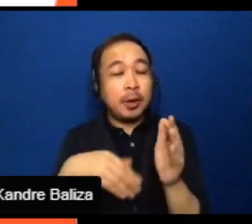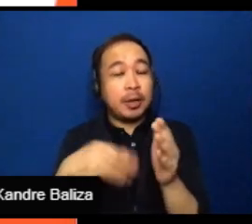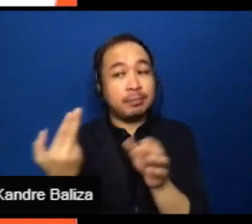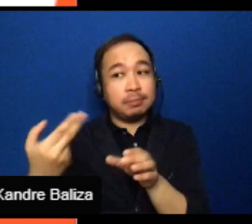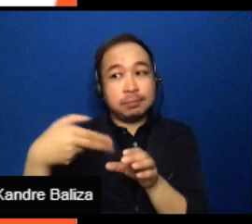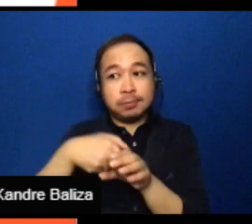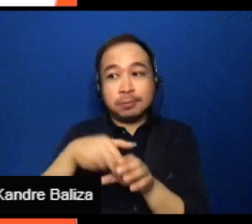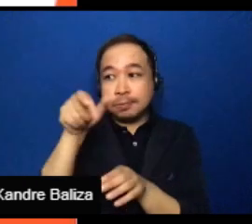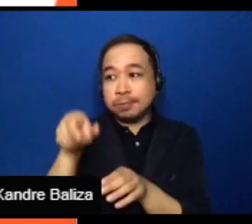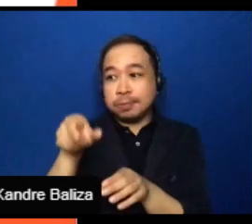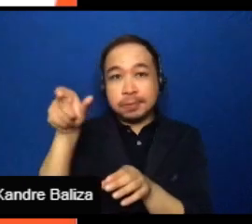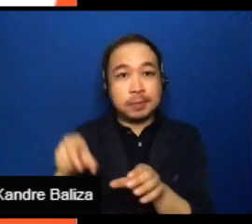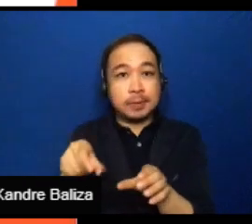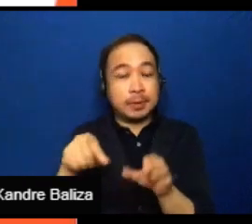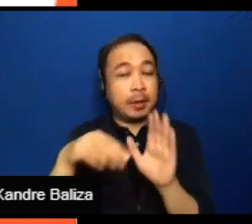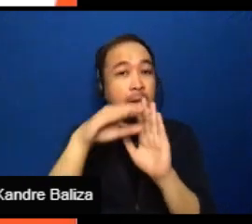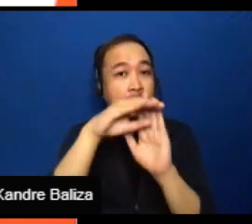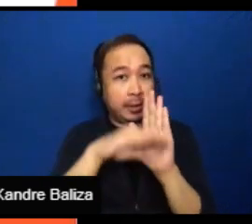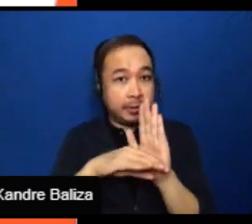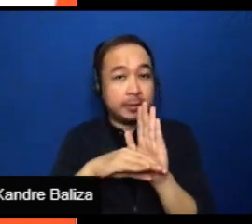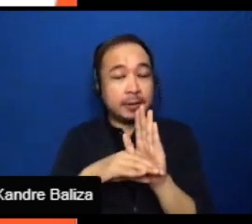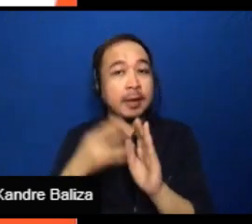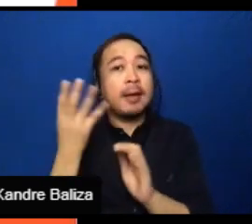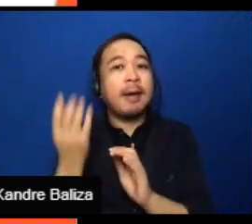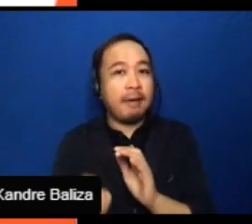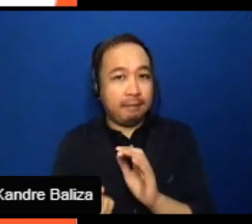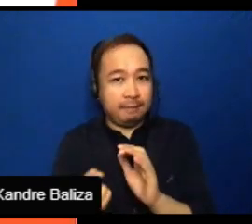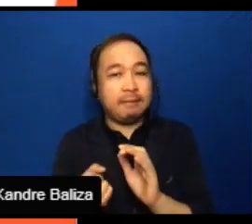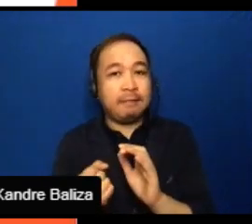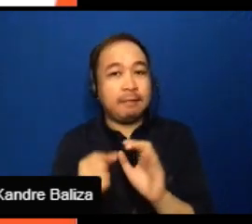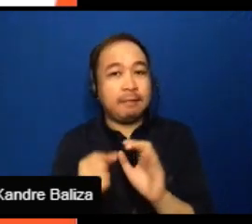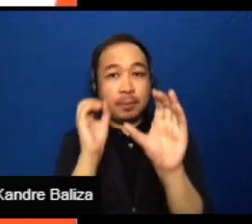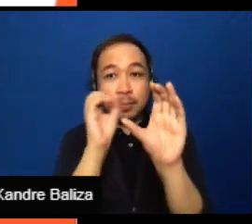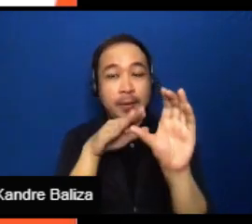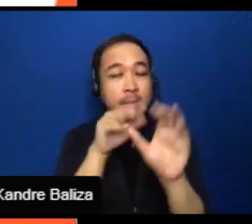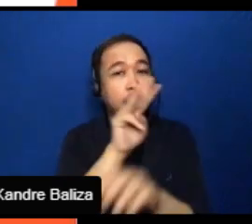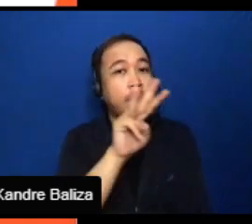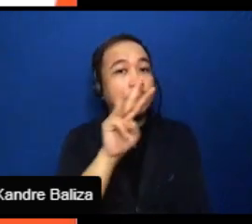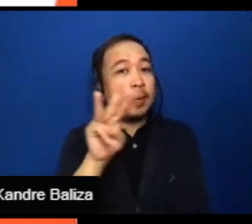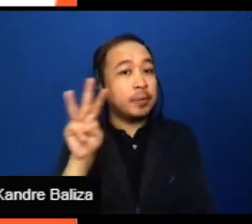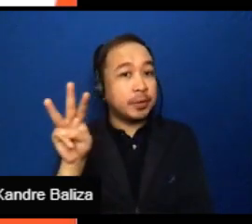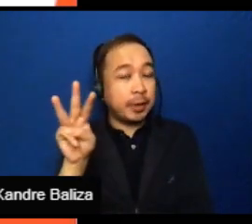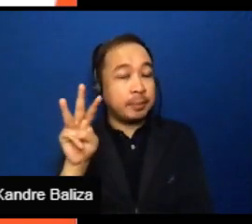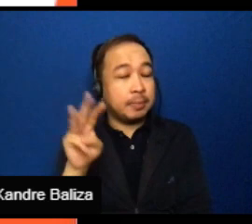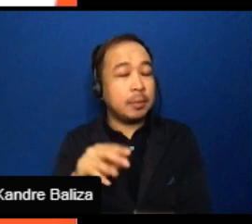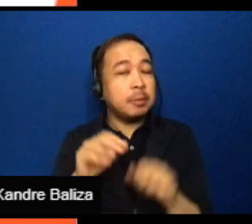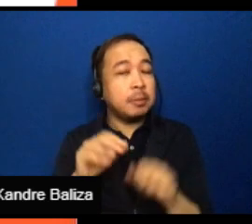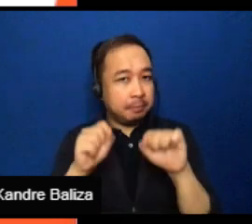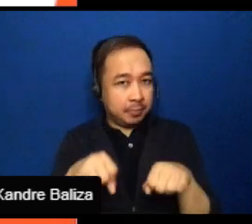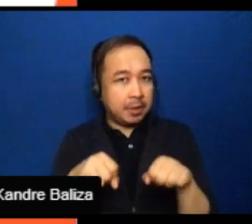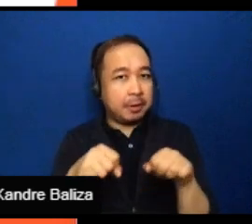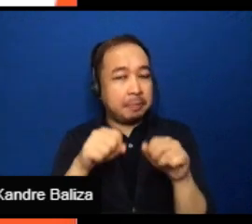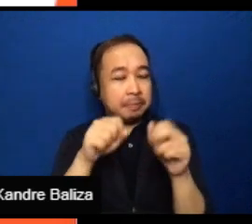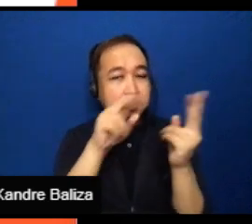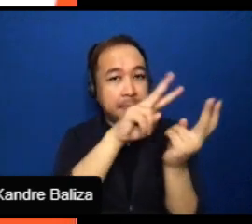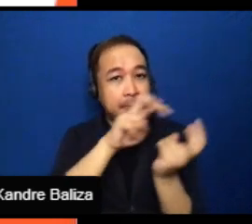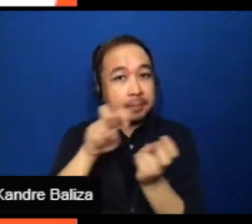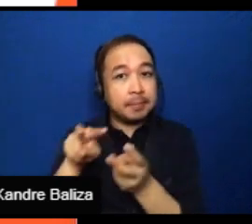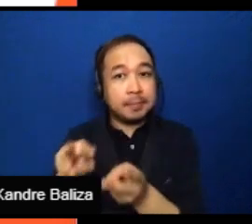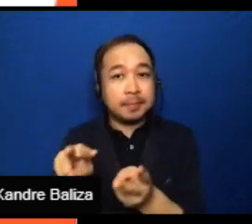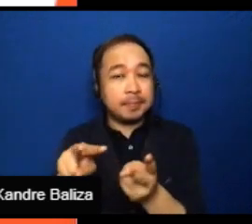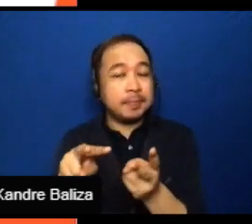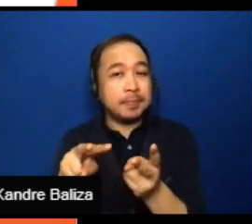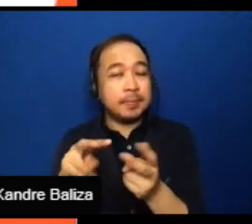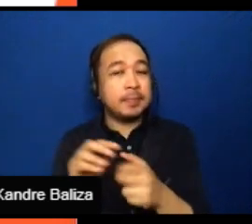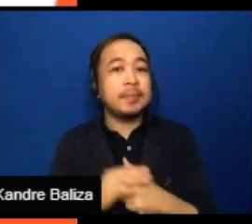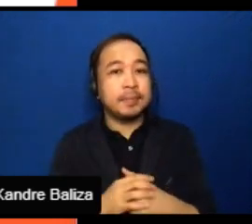meeting is available online on the website for the meeting. It can be accessed there. It's been compiled on the basis of